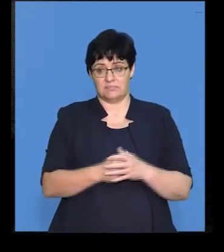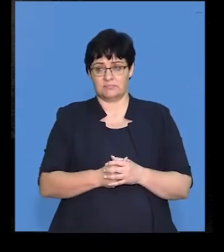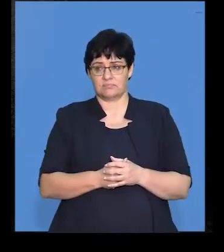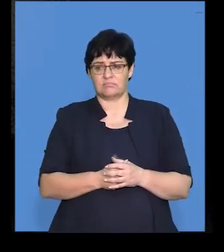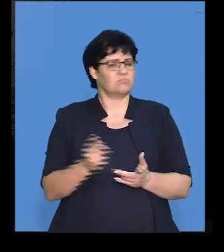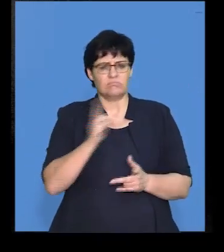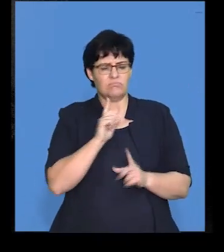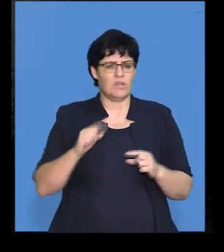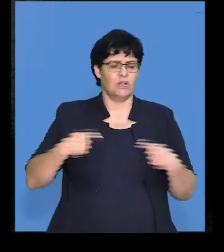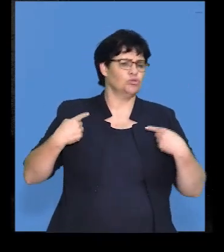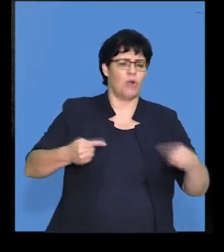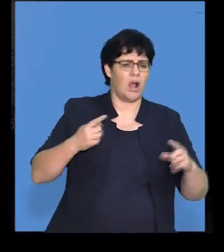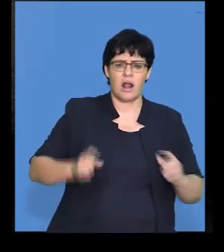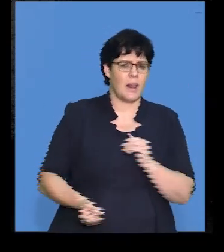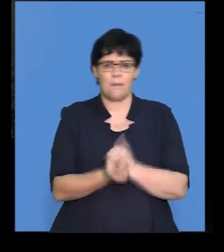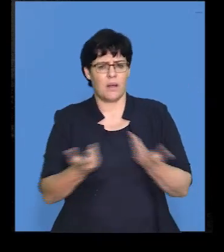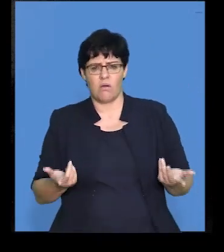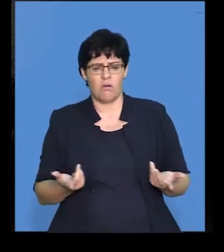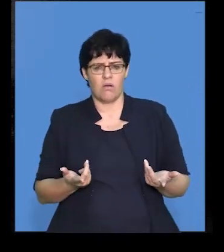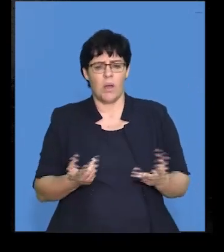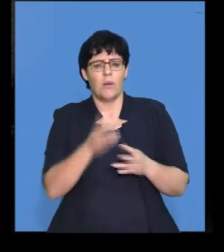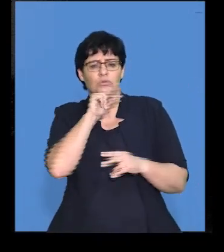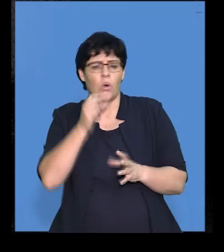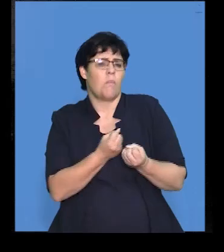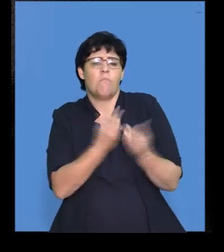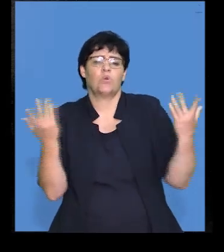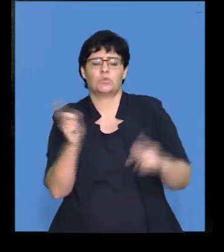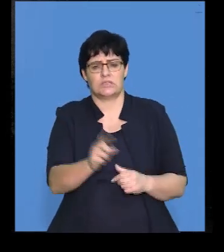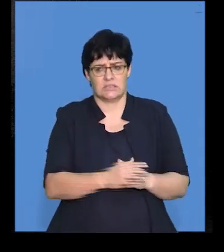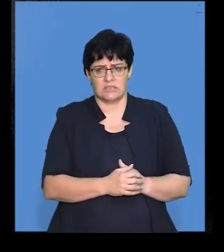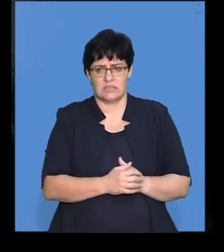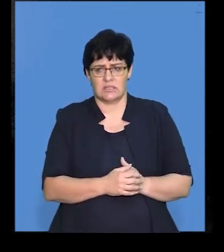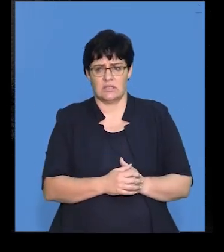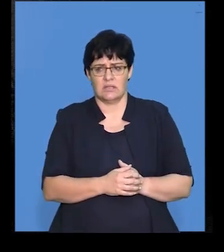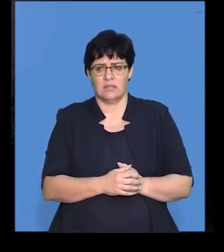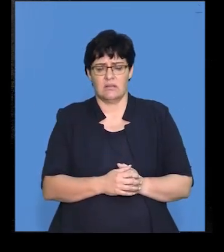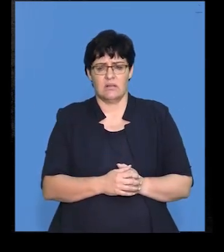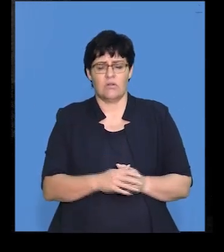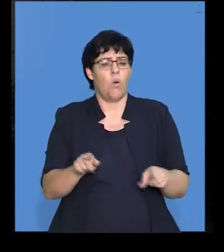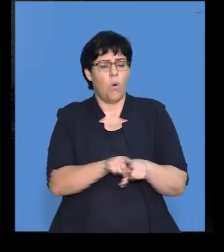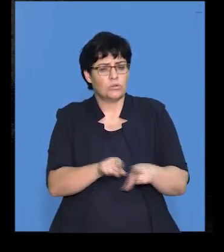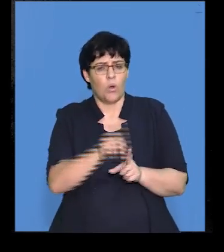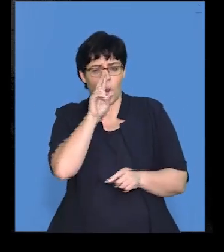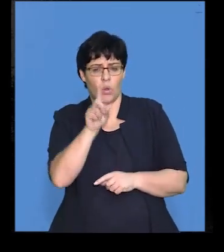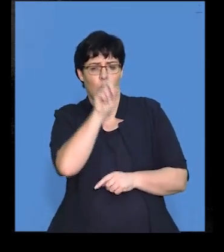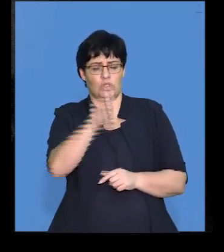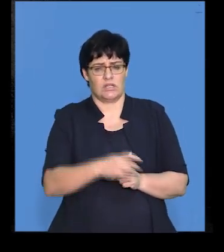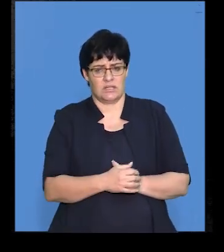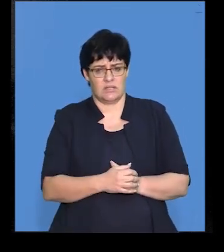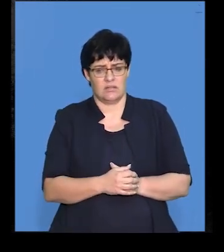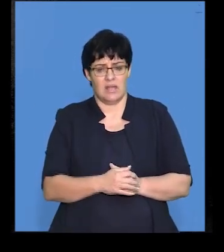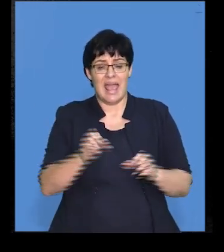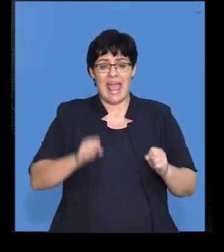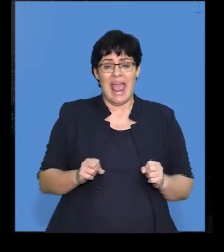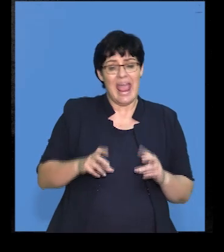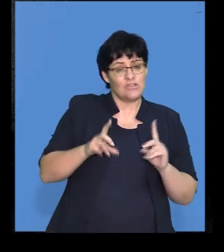causes the struggle? What do they talk about mostly, okay? And we can look at a question. Education